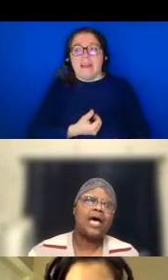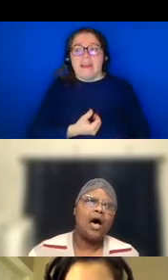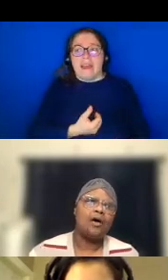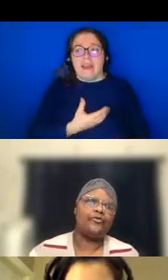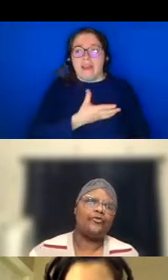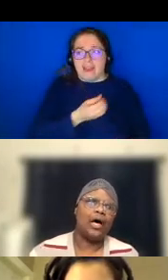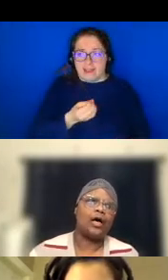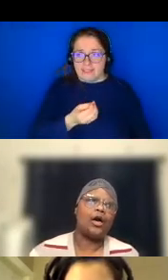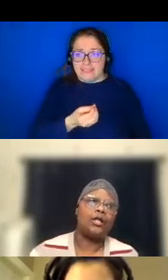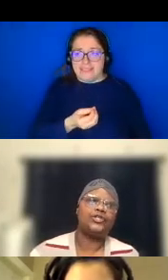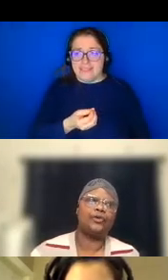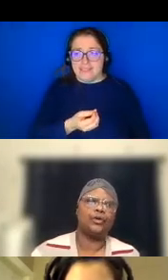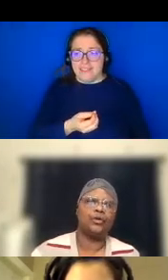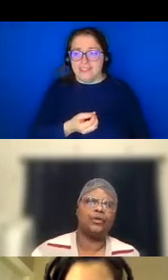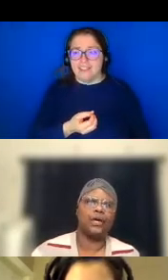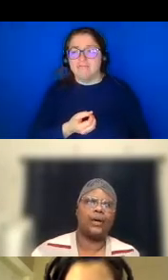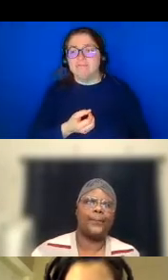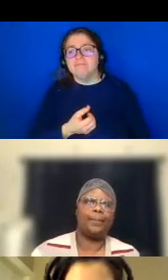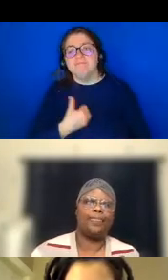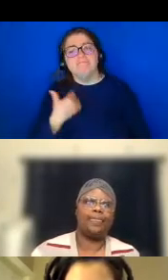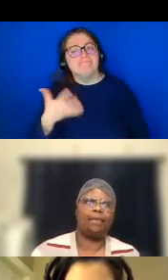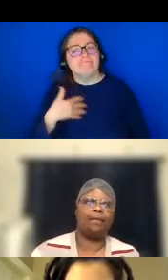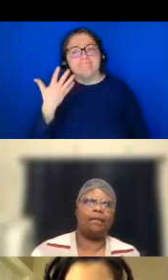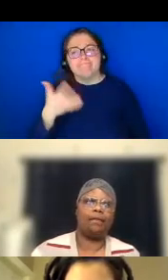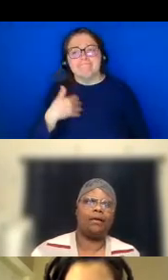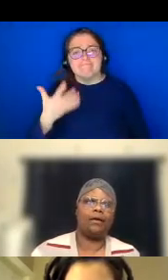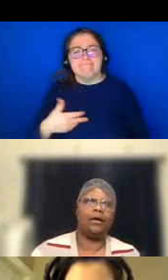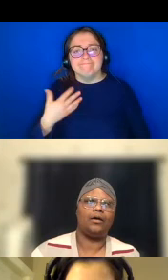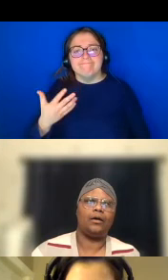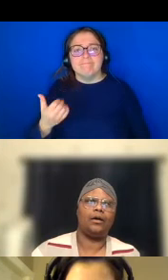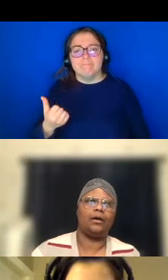because of cultural